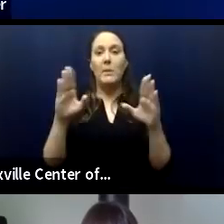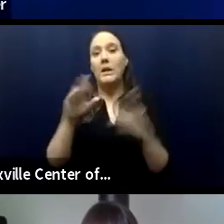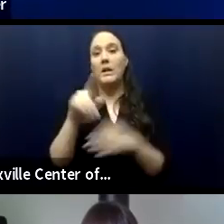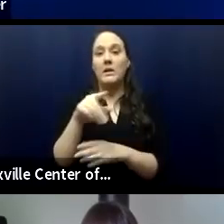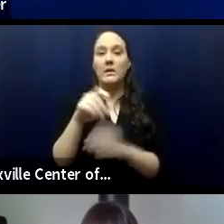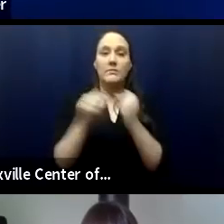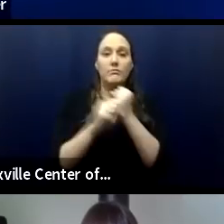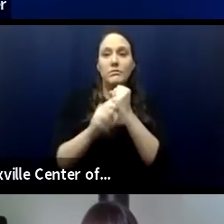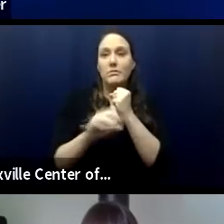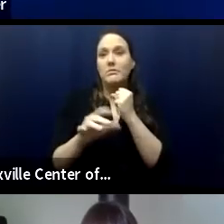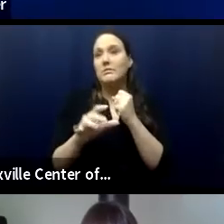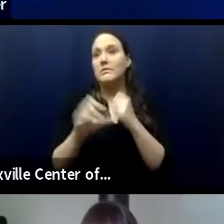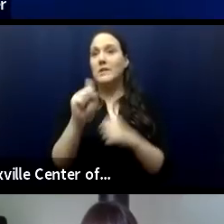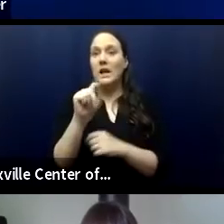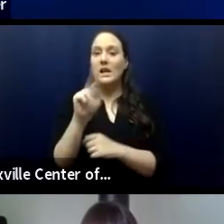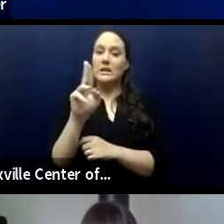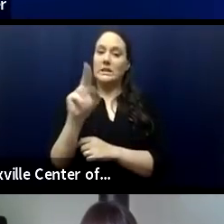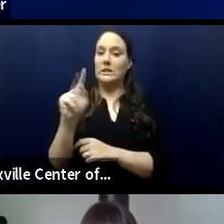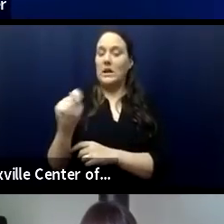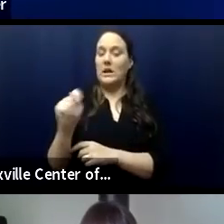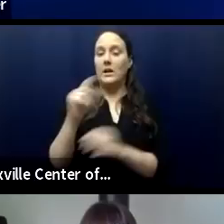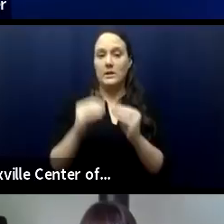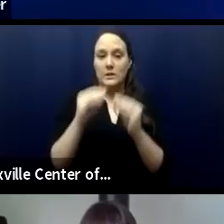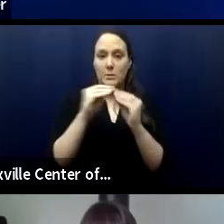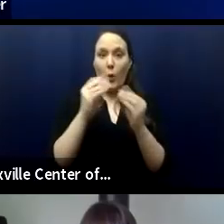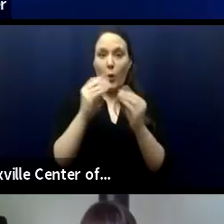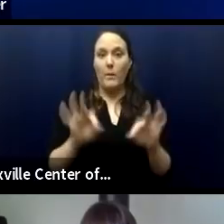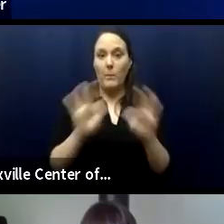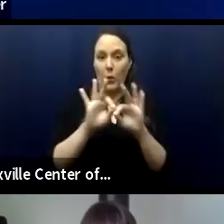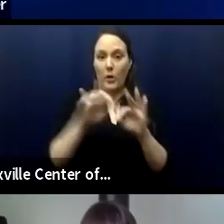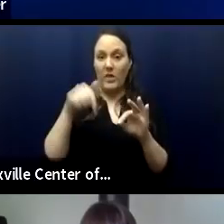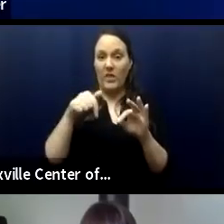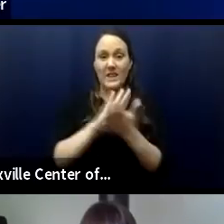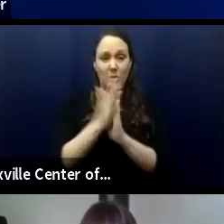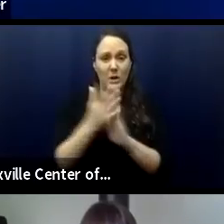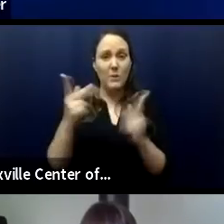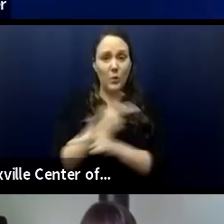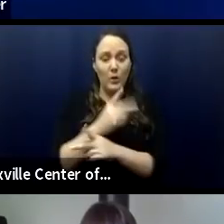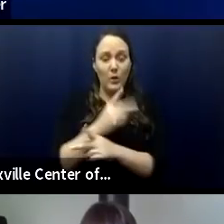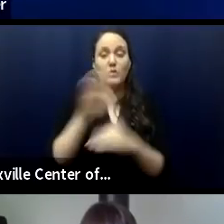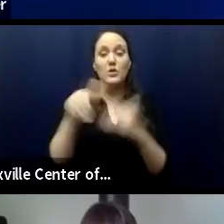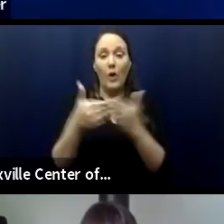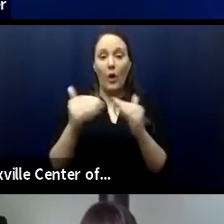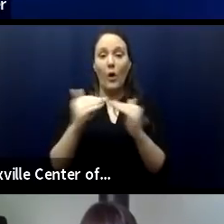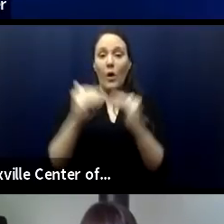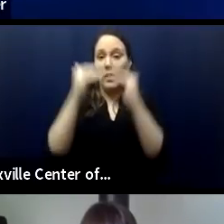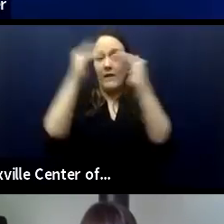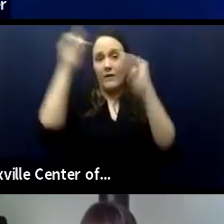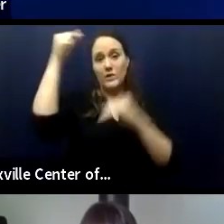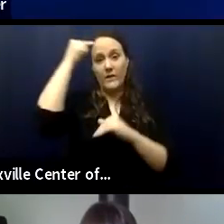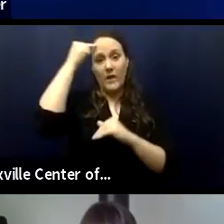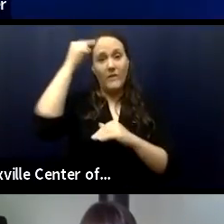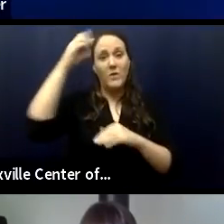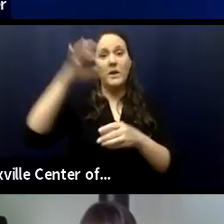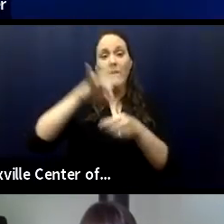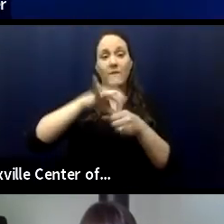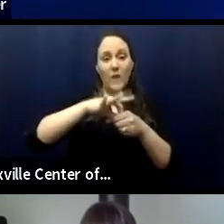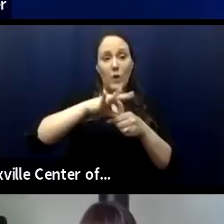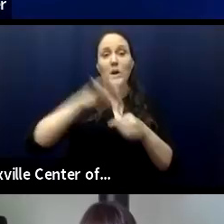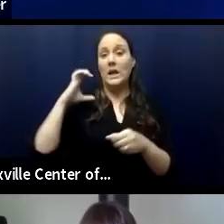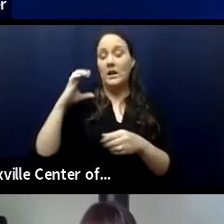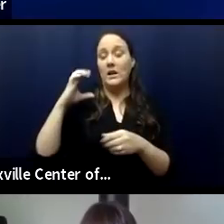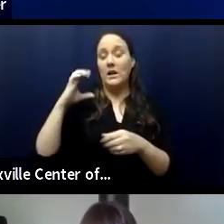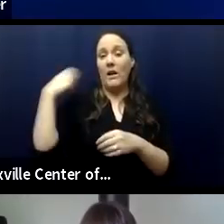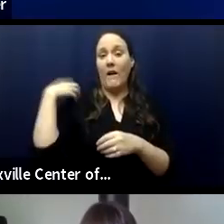than the public well-being. The pandemic is getting worse. All levels of government, our elected officials are failing us because they have vested stake